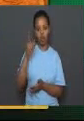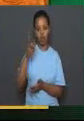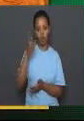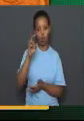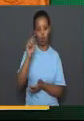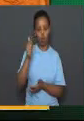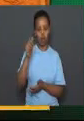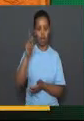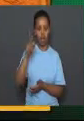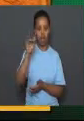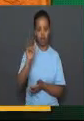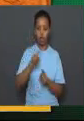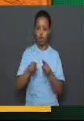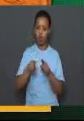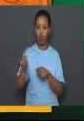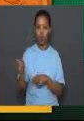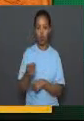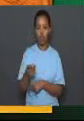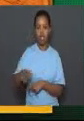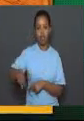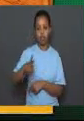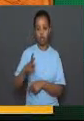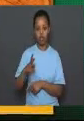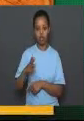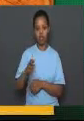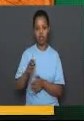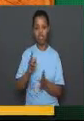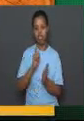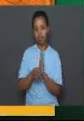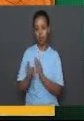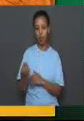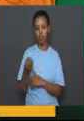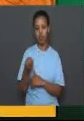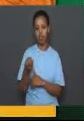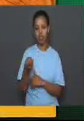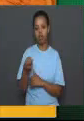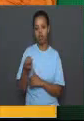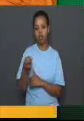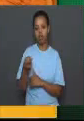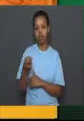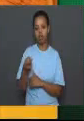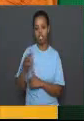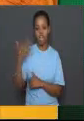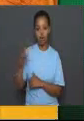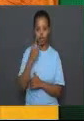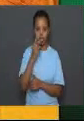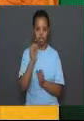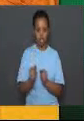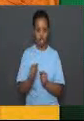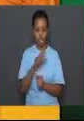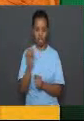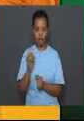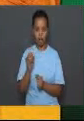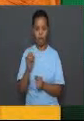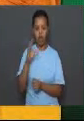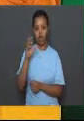the different pigments of a plant sample. We can see chlorophyll as